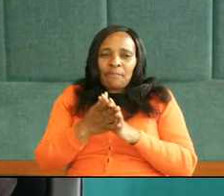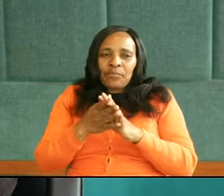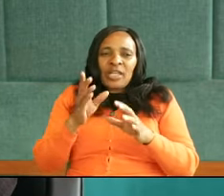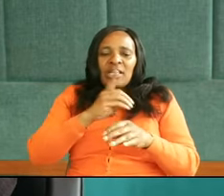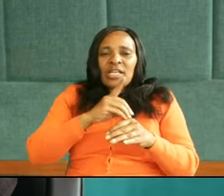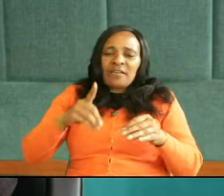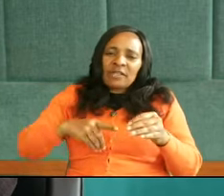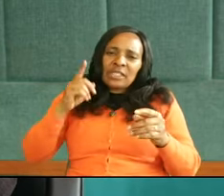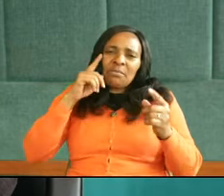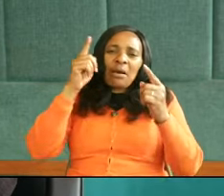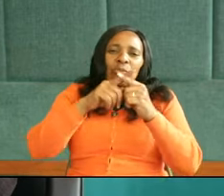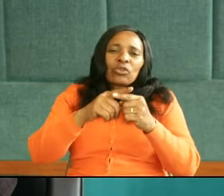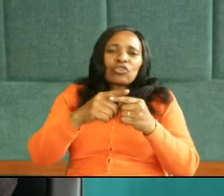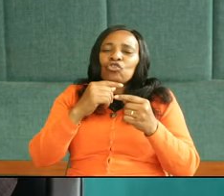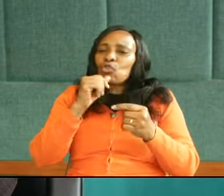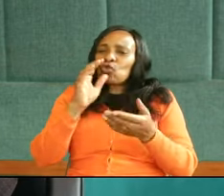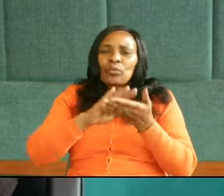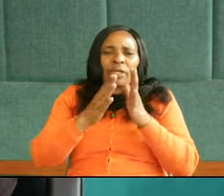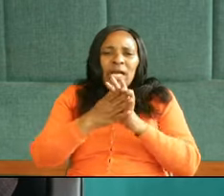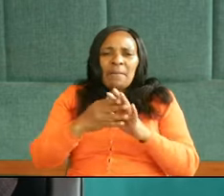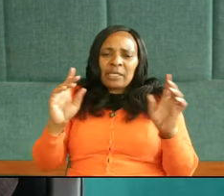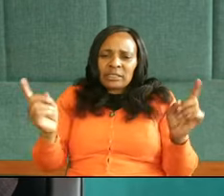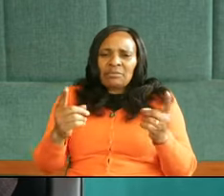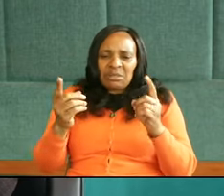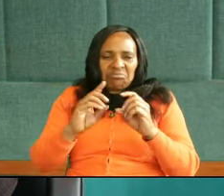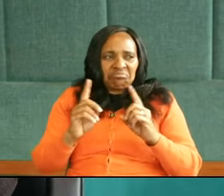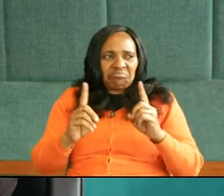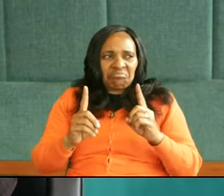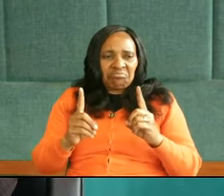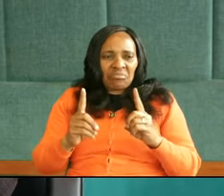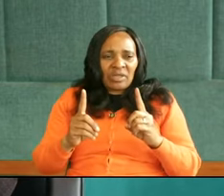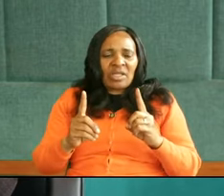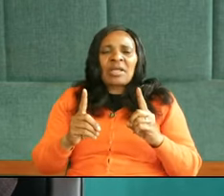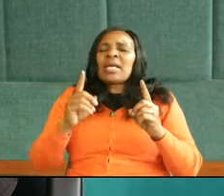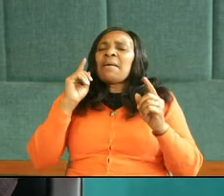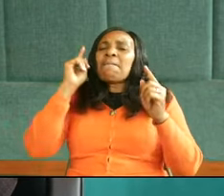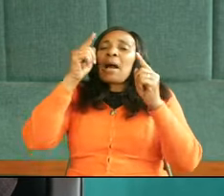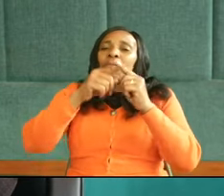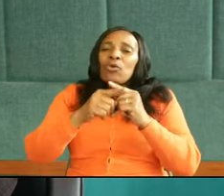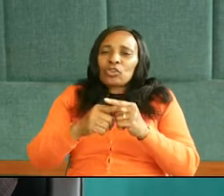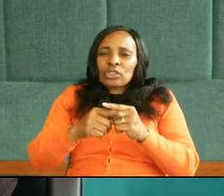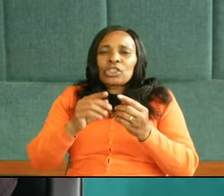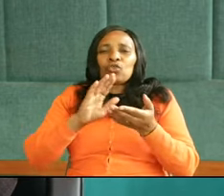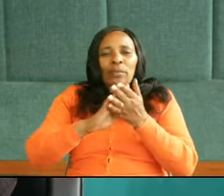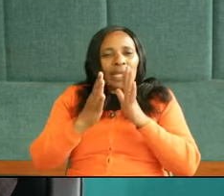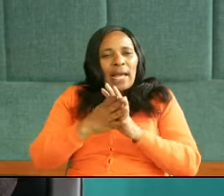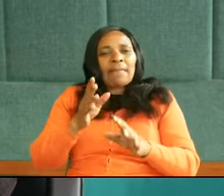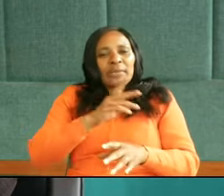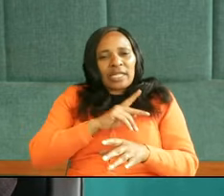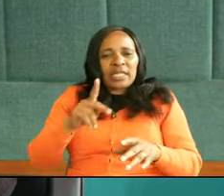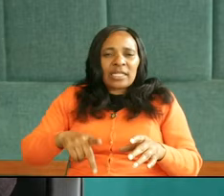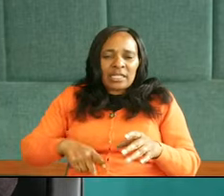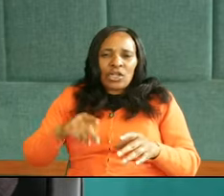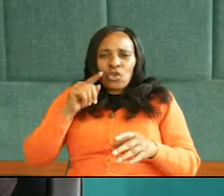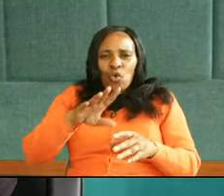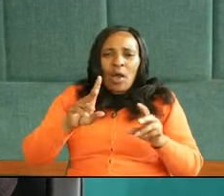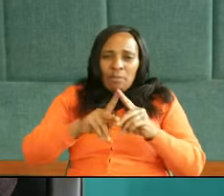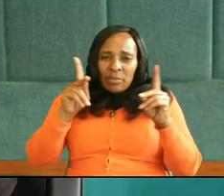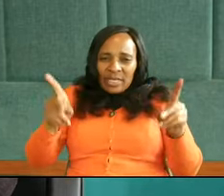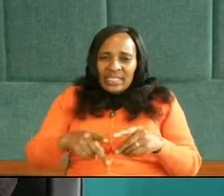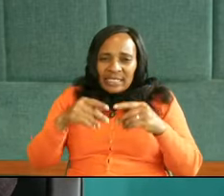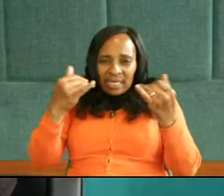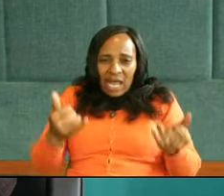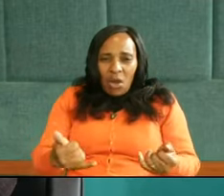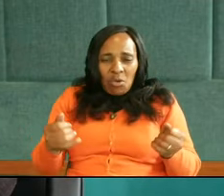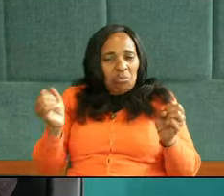David's purpose was not becoming a shepherd. No matter how good he was at it, his purpose was becoming king. Your place right now might not be